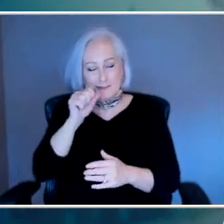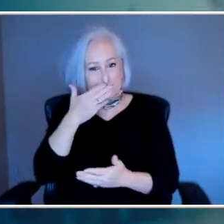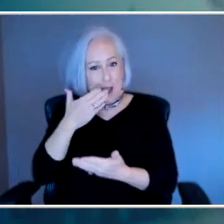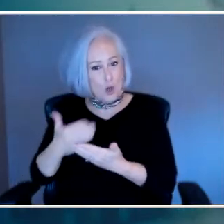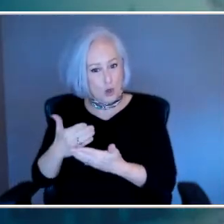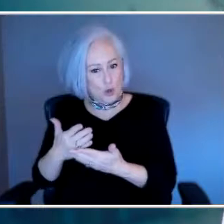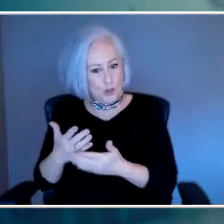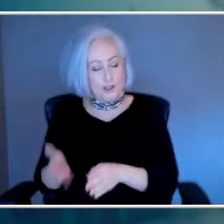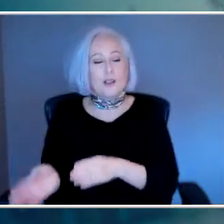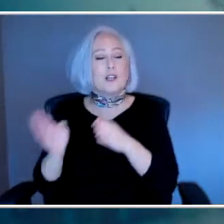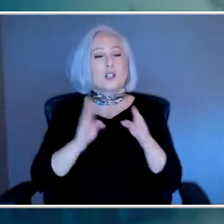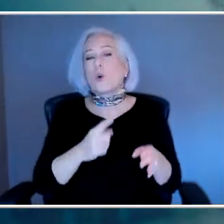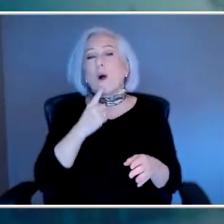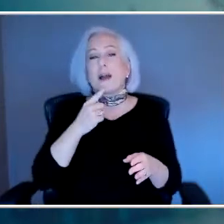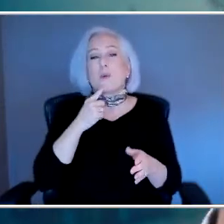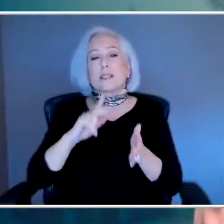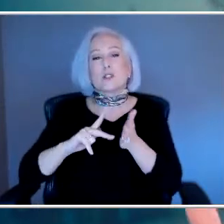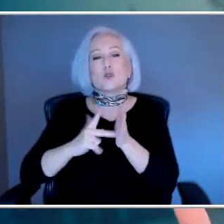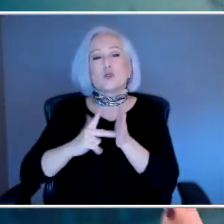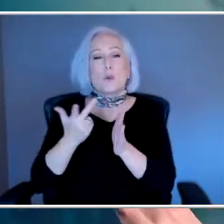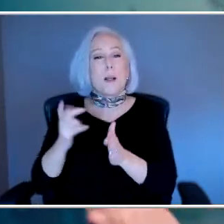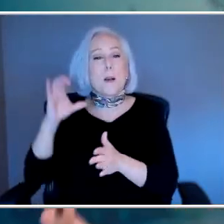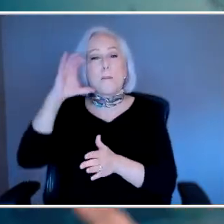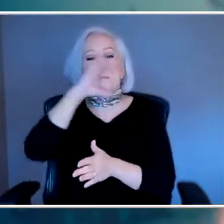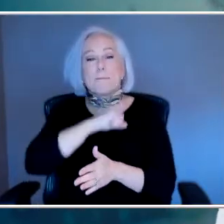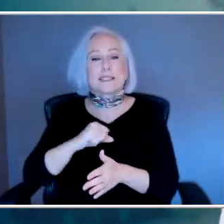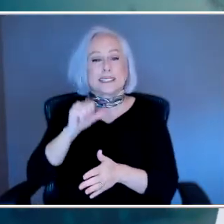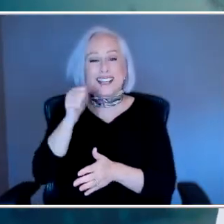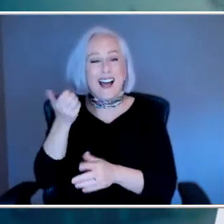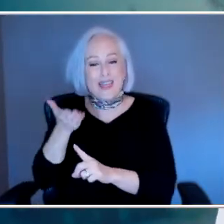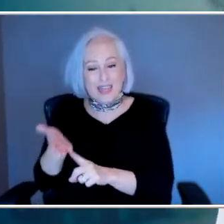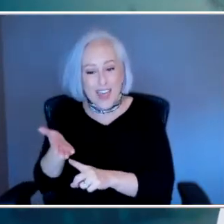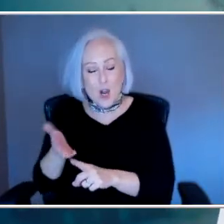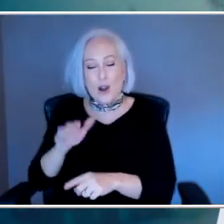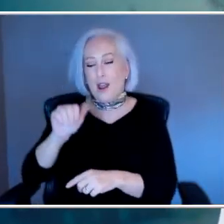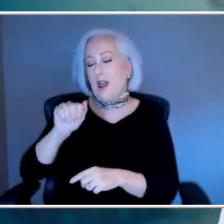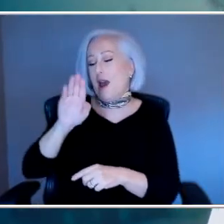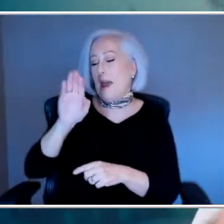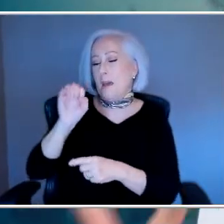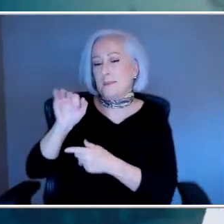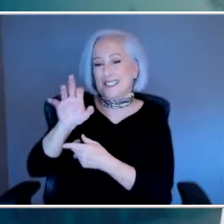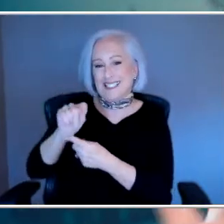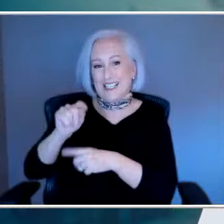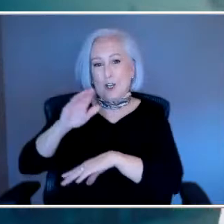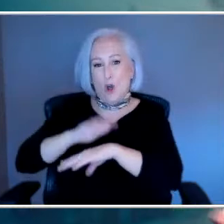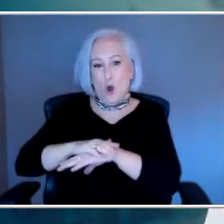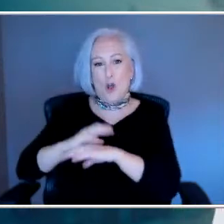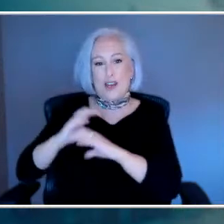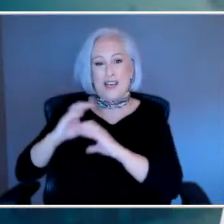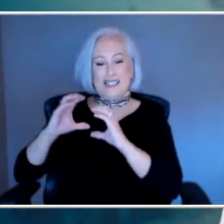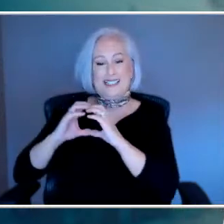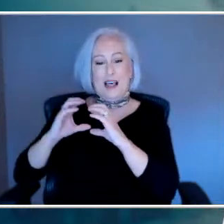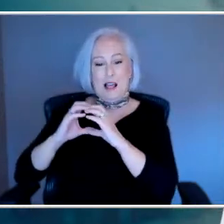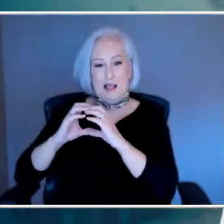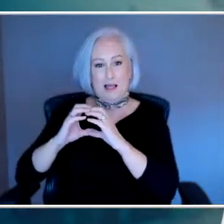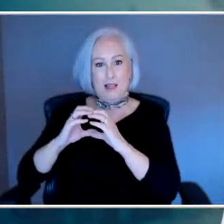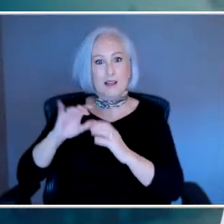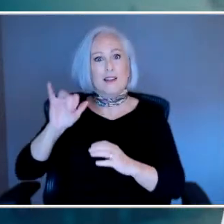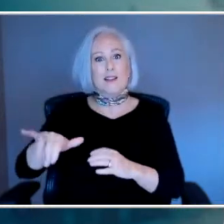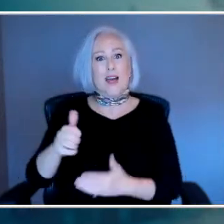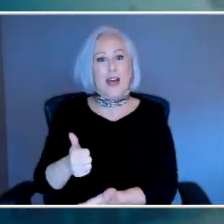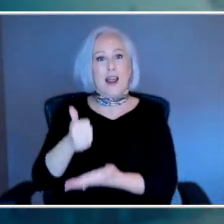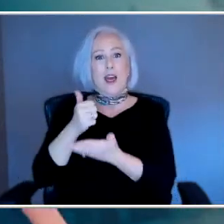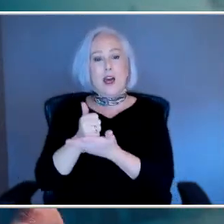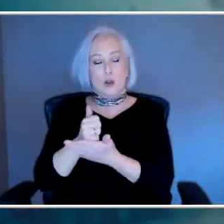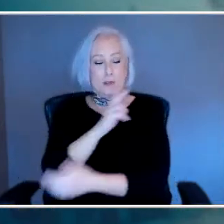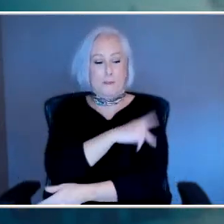or that those receptors are absent on the surface of the cancer cell. That helps patients understand more about what we're talking